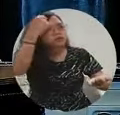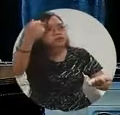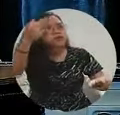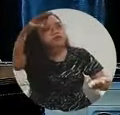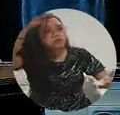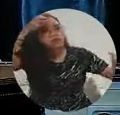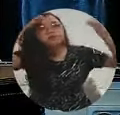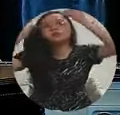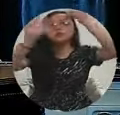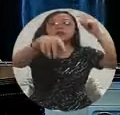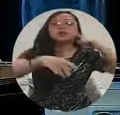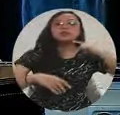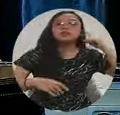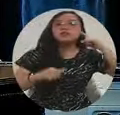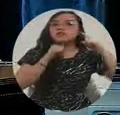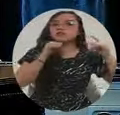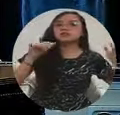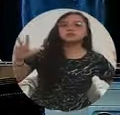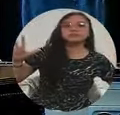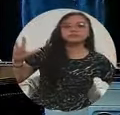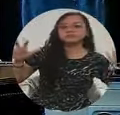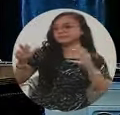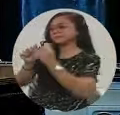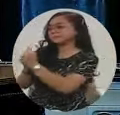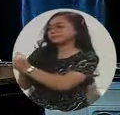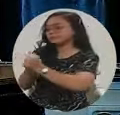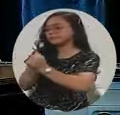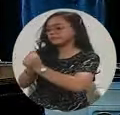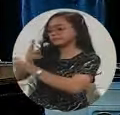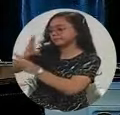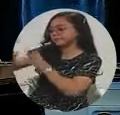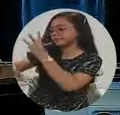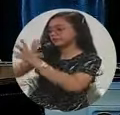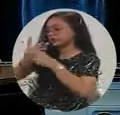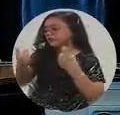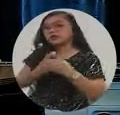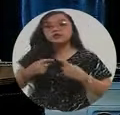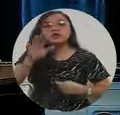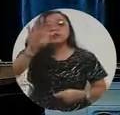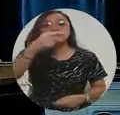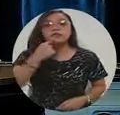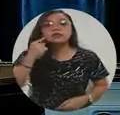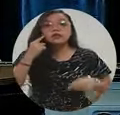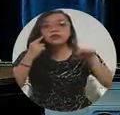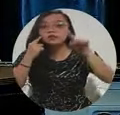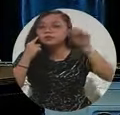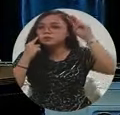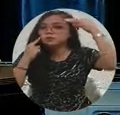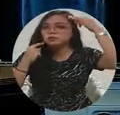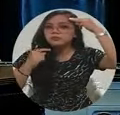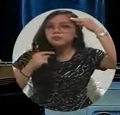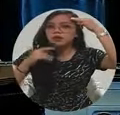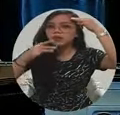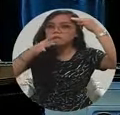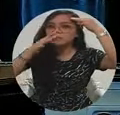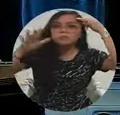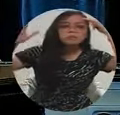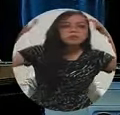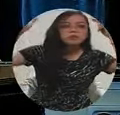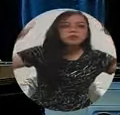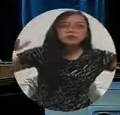My brother, be not conformed to this world, but be transformed by the renewing of your mind. Your mind will never be renewed without the